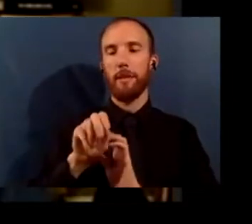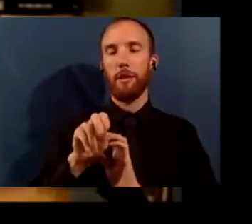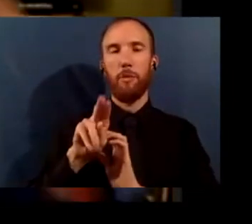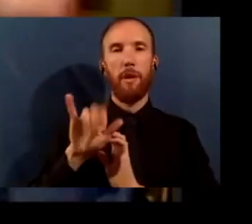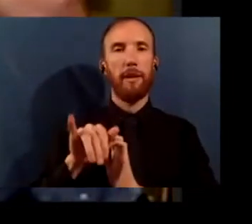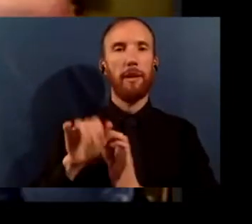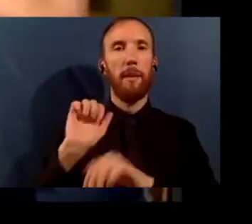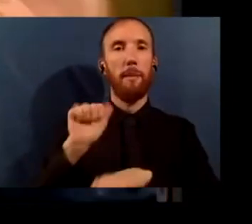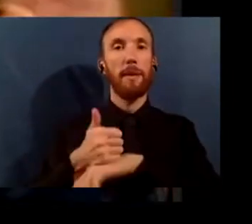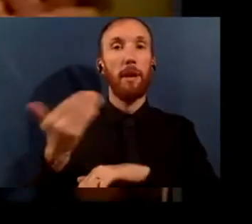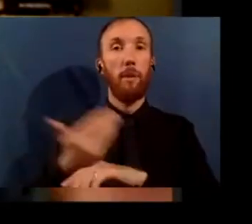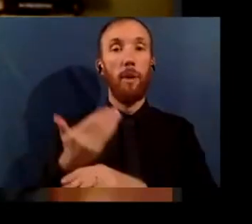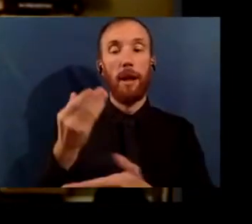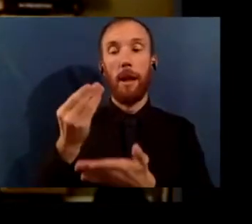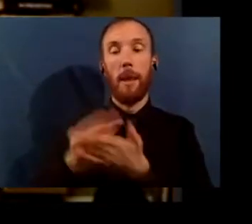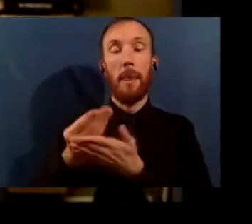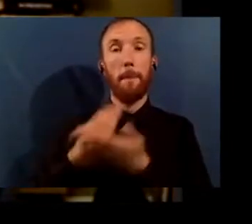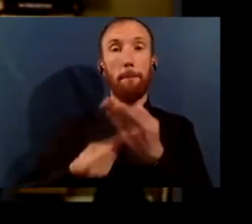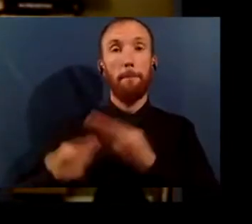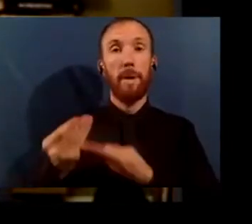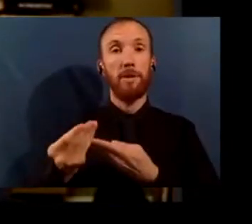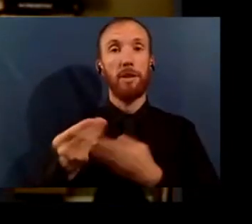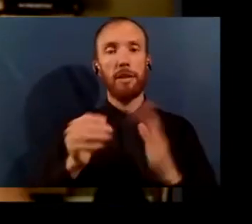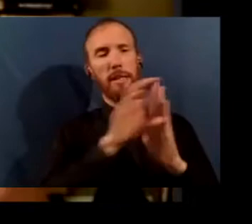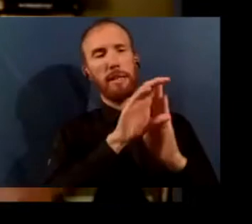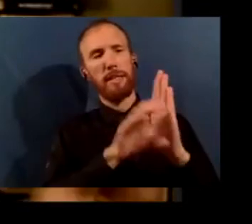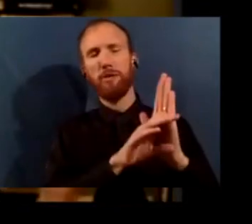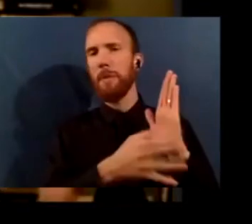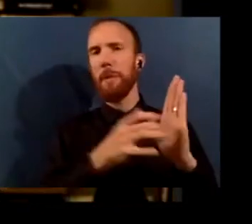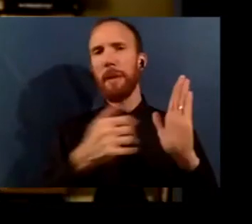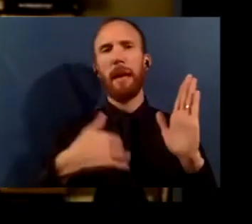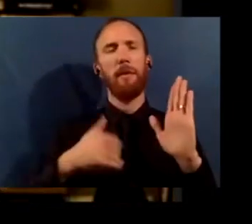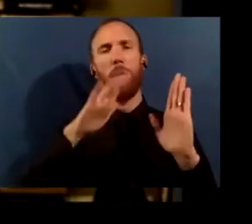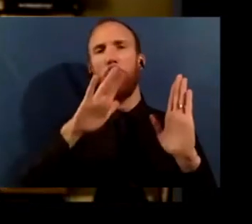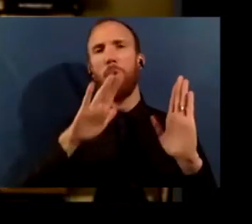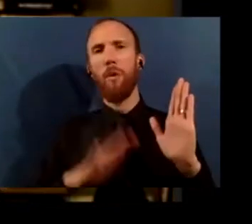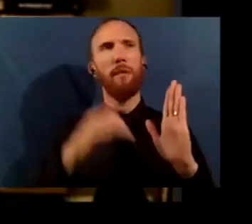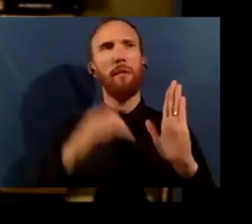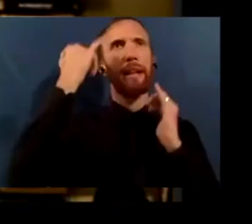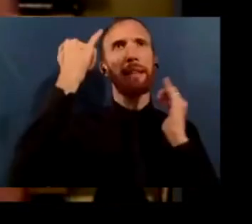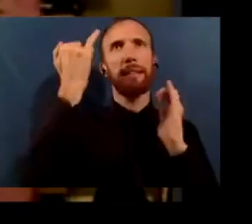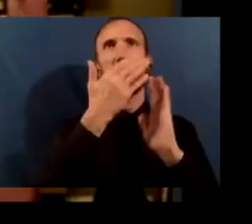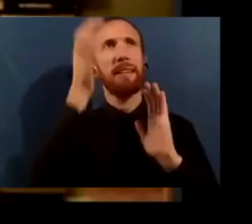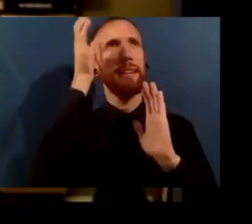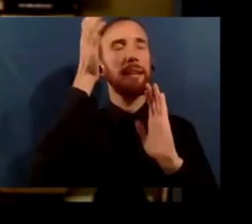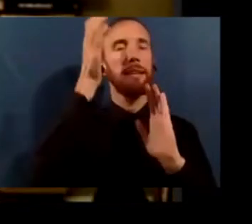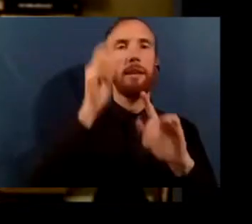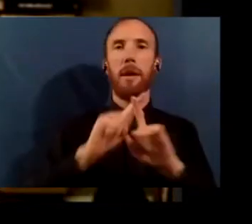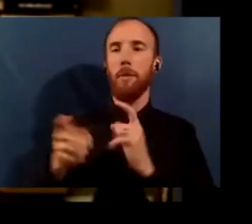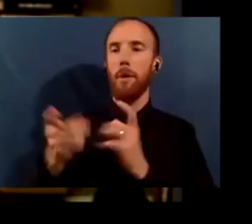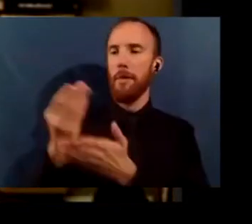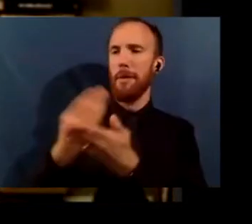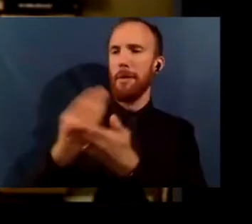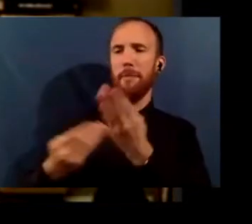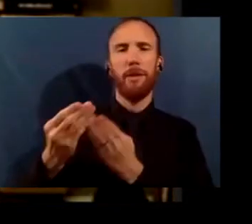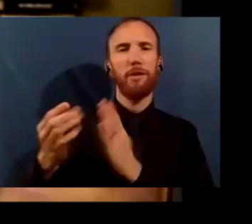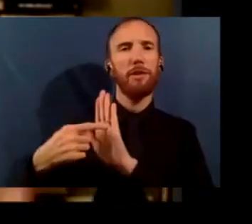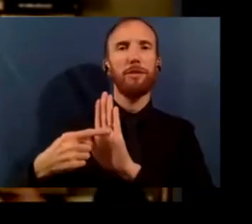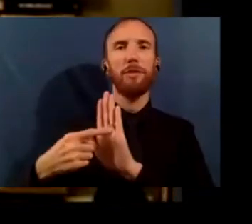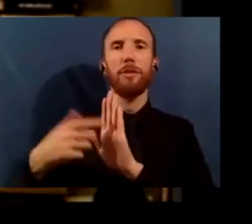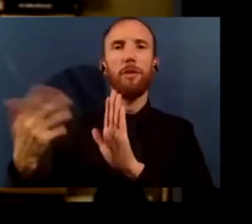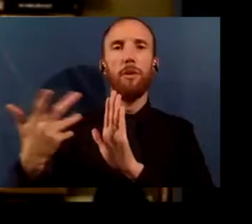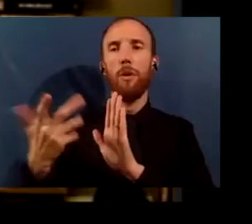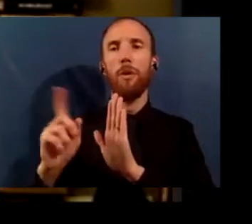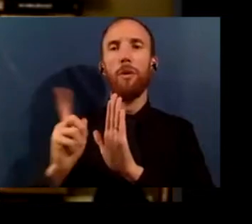You see, in the constitution, you can have all kinds of high-minded things, but if your budget shows that you're spending more on destruction than